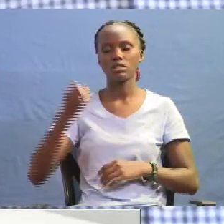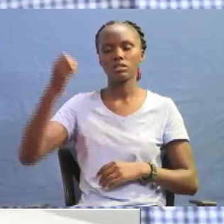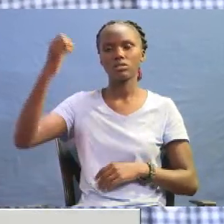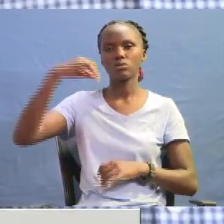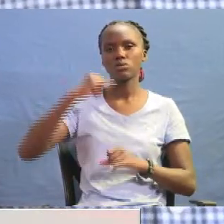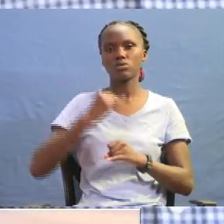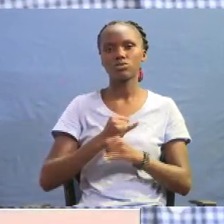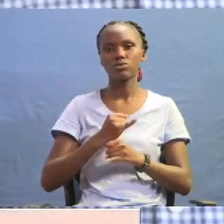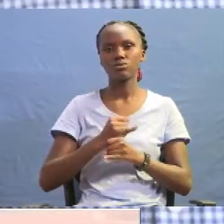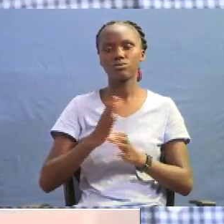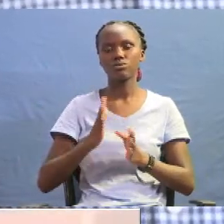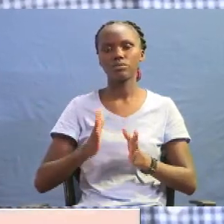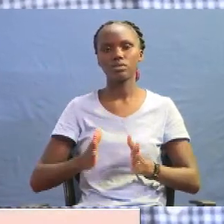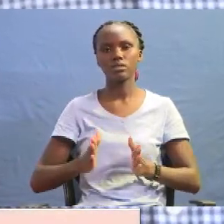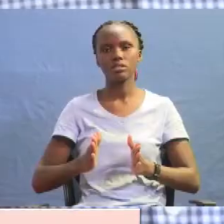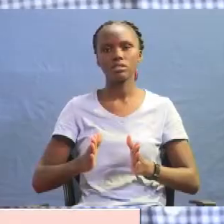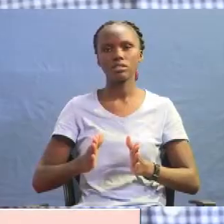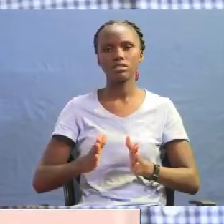wa Garissa.